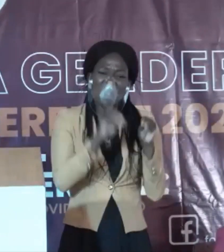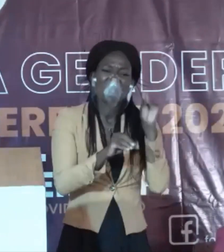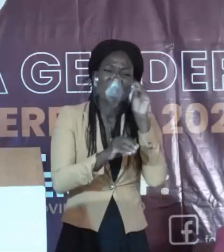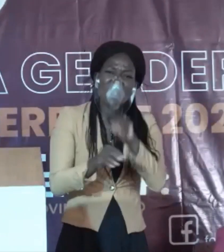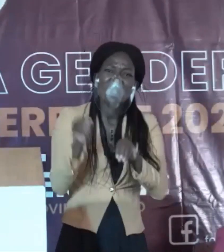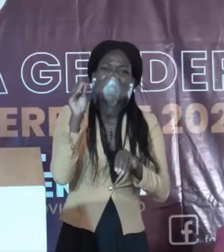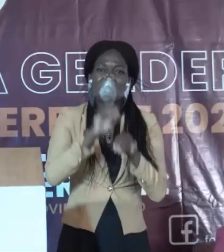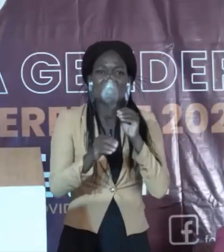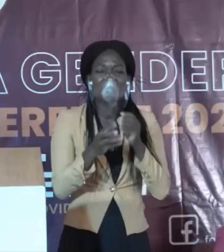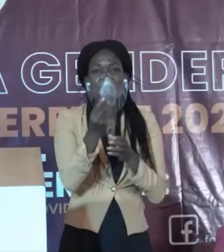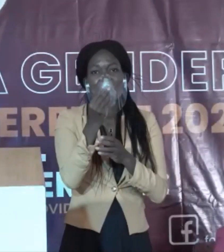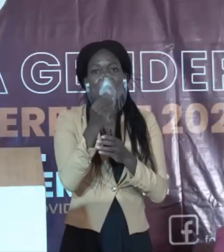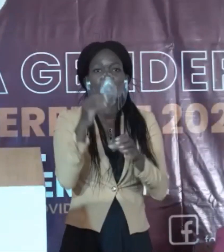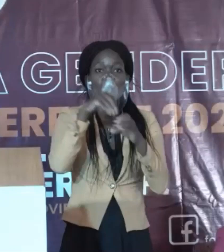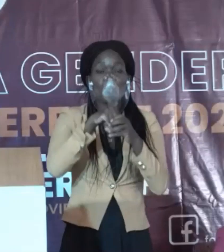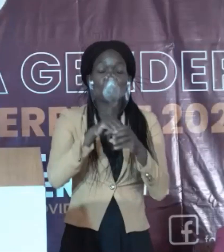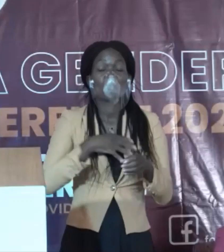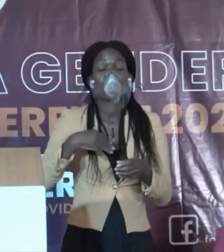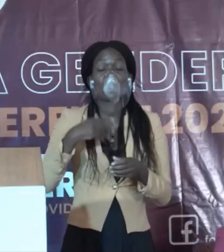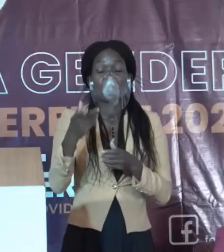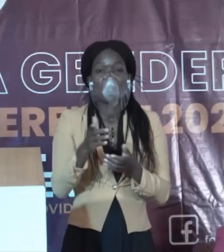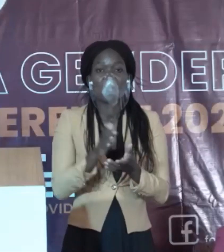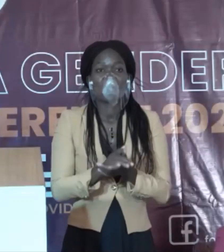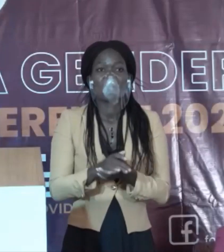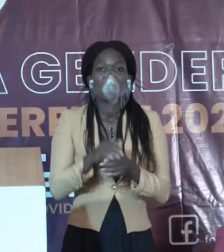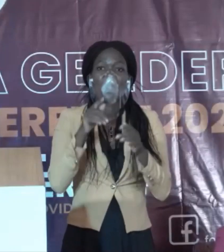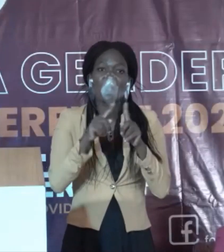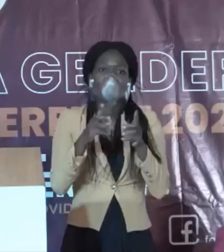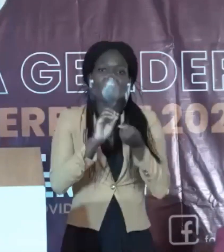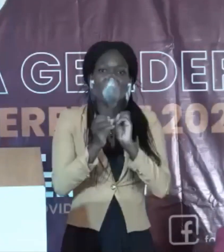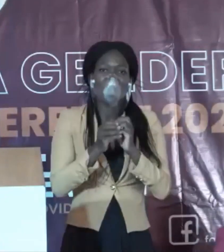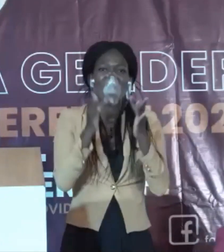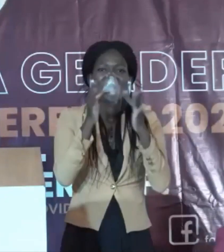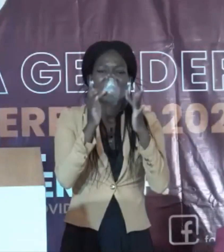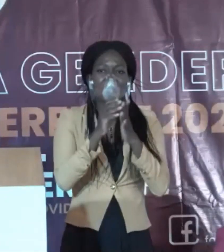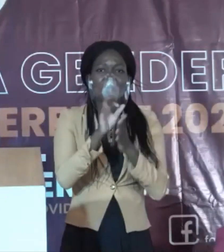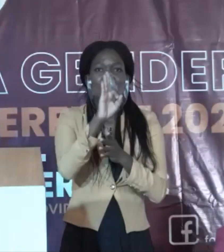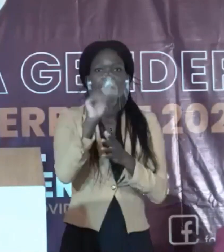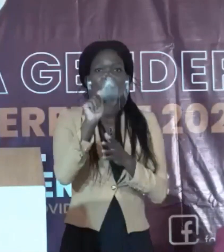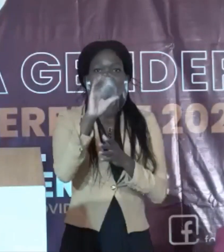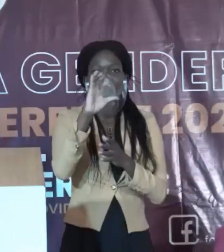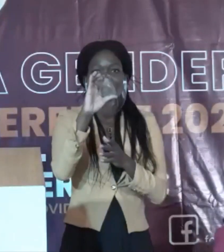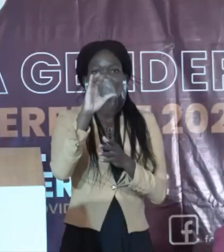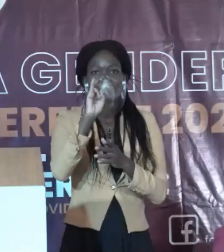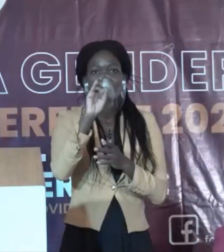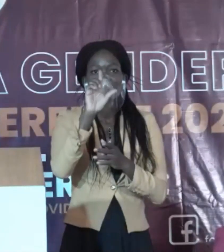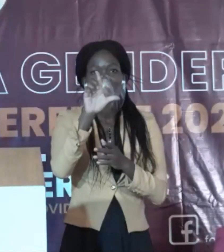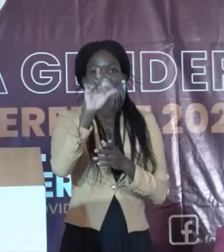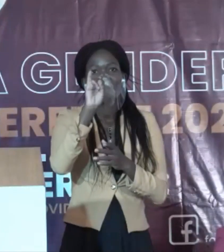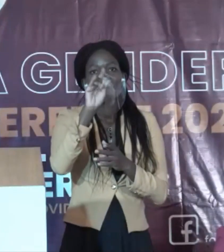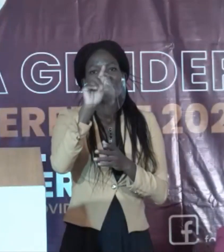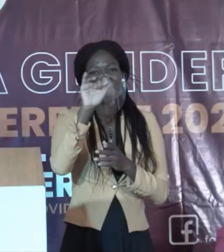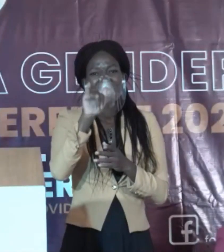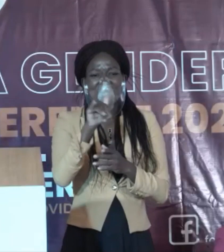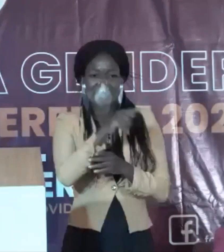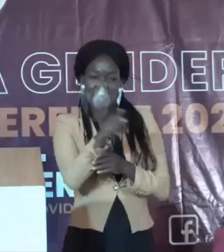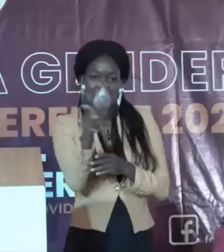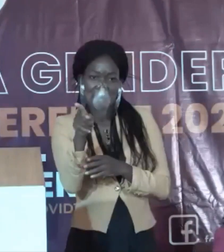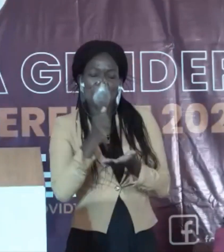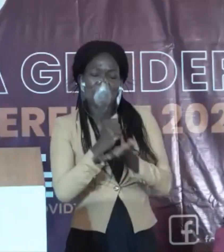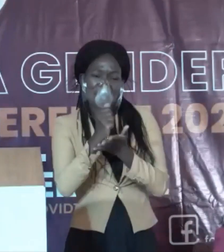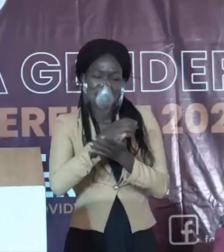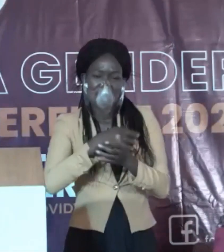inclusion, as it delivers cost-saving digital facilities to reach the financially excluded and underserved populations in